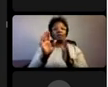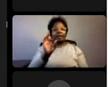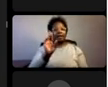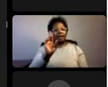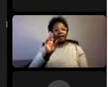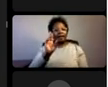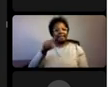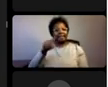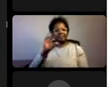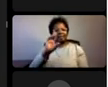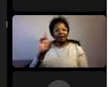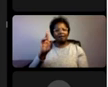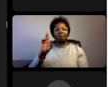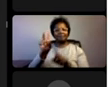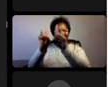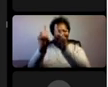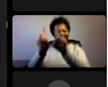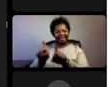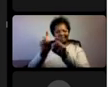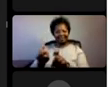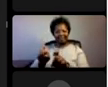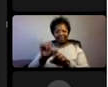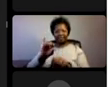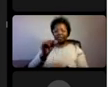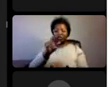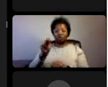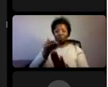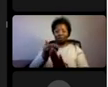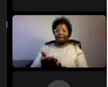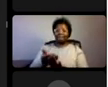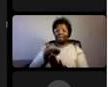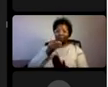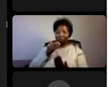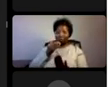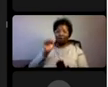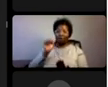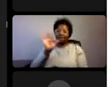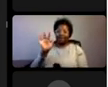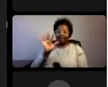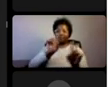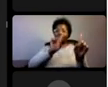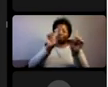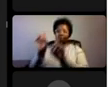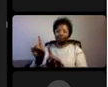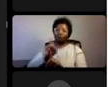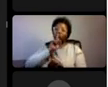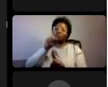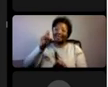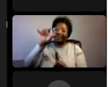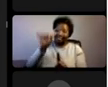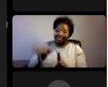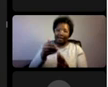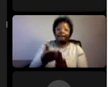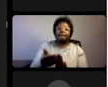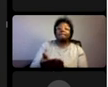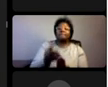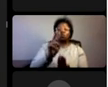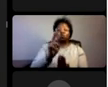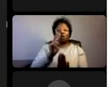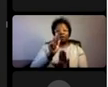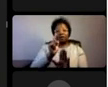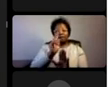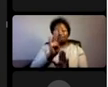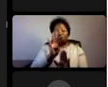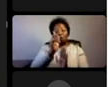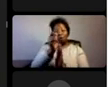Tuesday, January the 4th, as we need all of the antigen-based rapid tests completed 24-hour periods